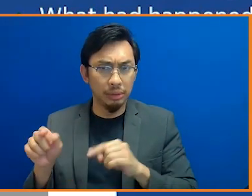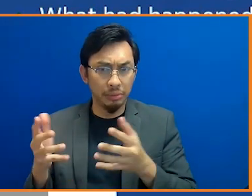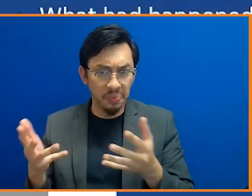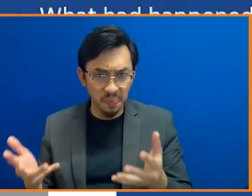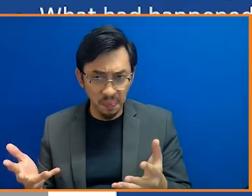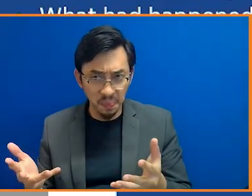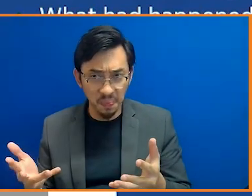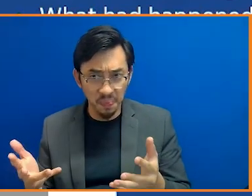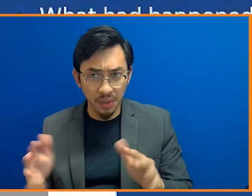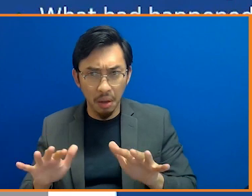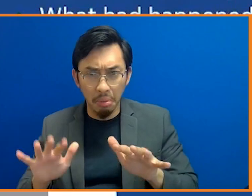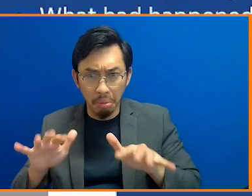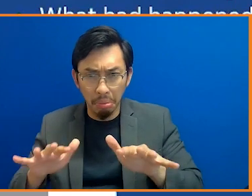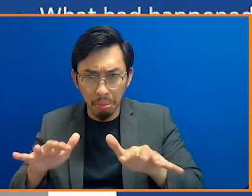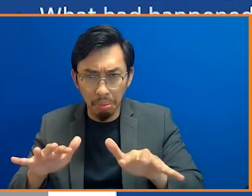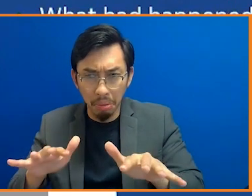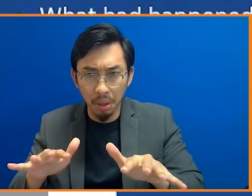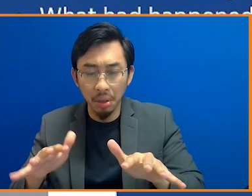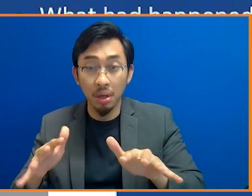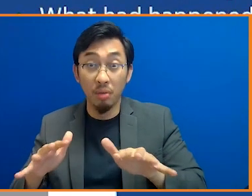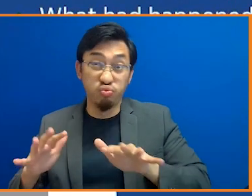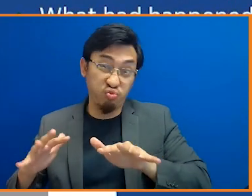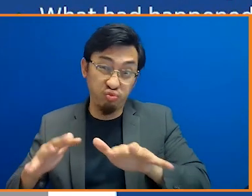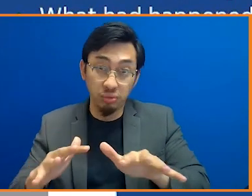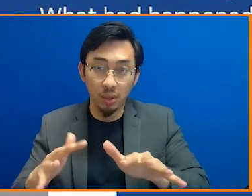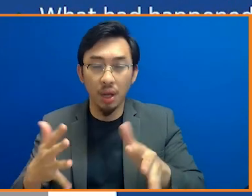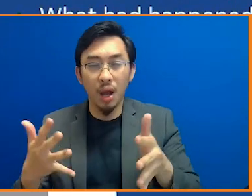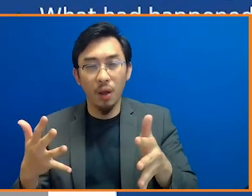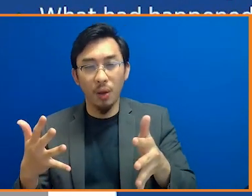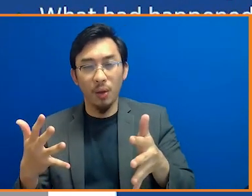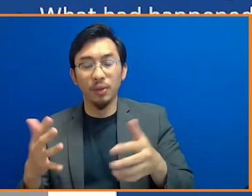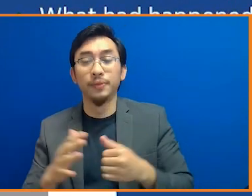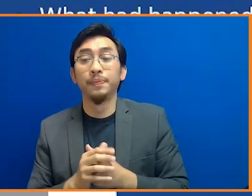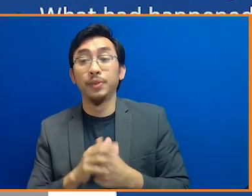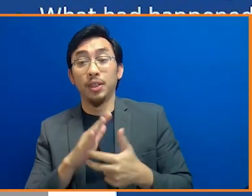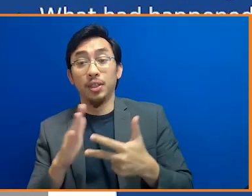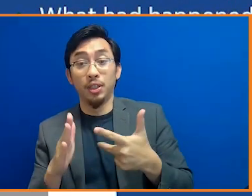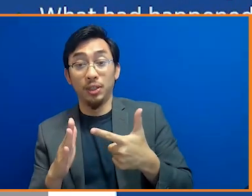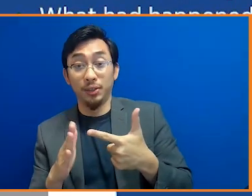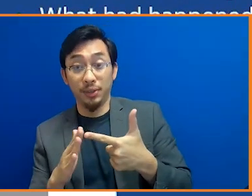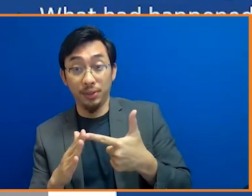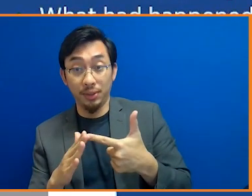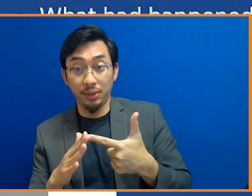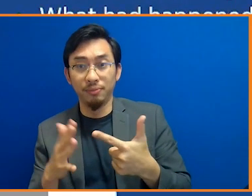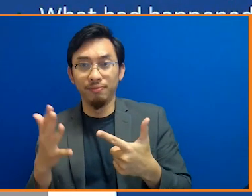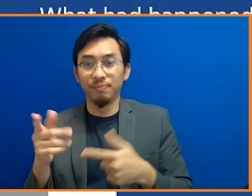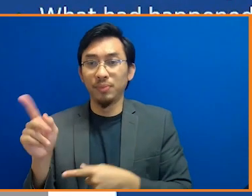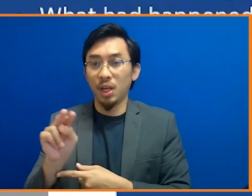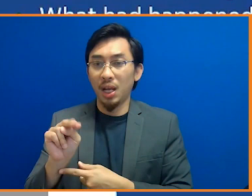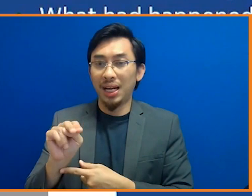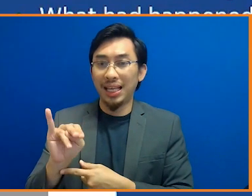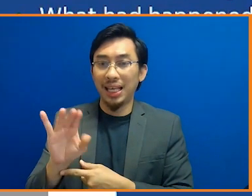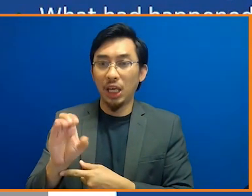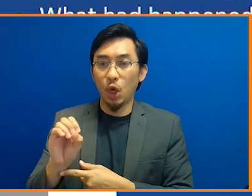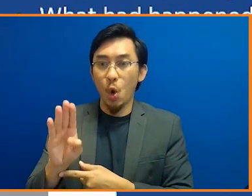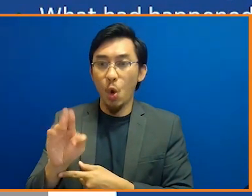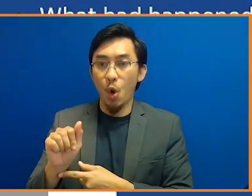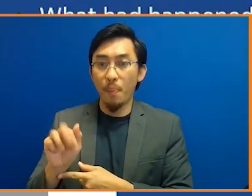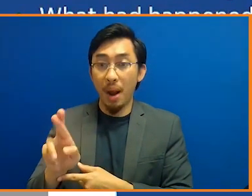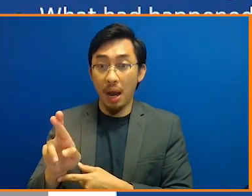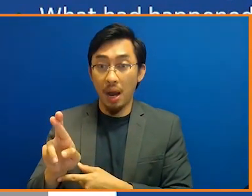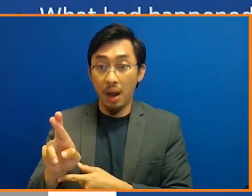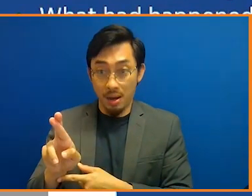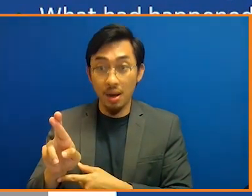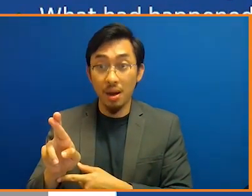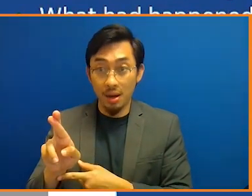the phenomena of the amplification, whether it is excess or not. The second one, what happened with the Nicobar Island during